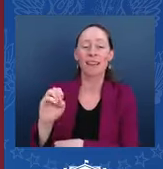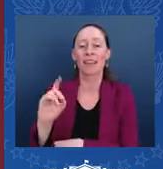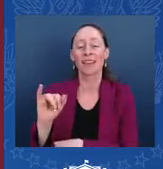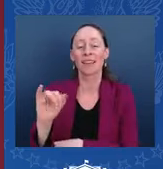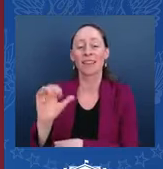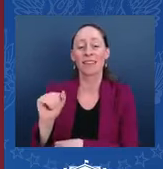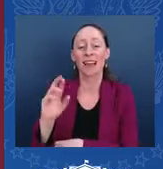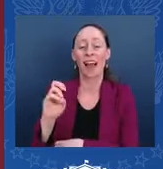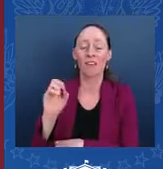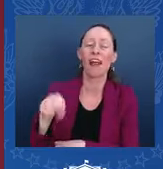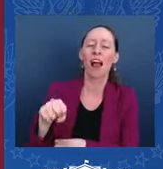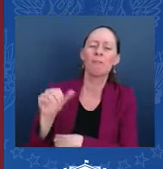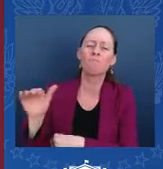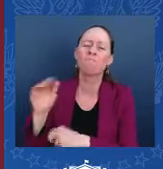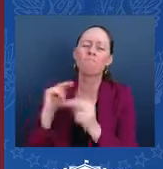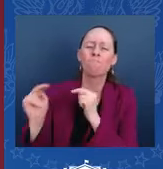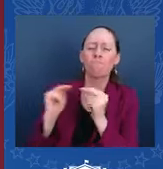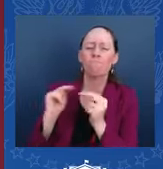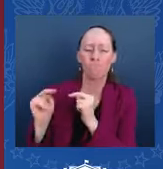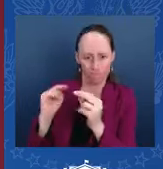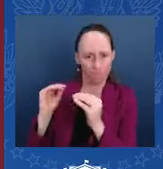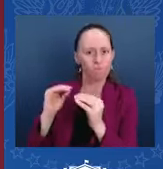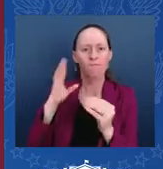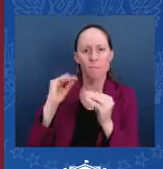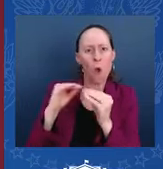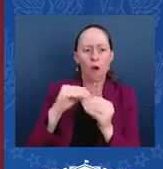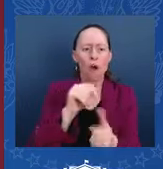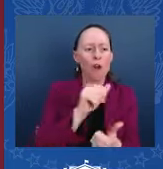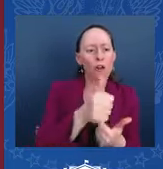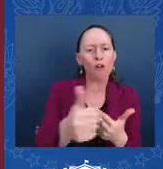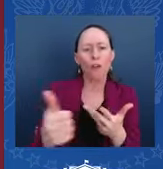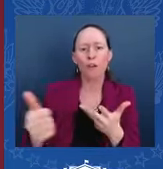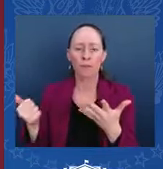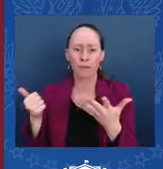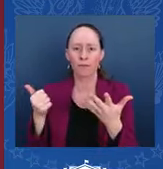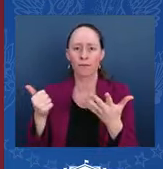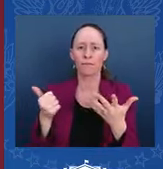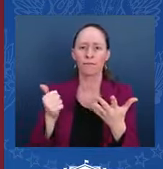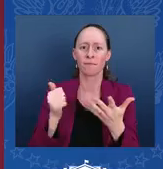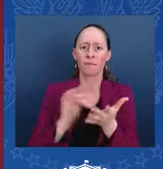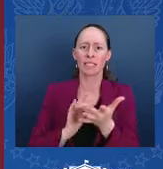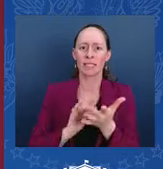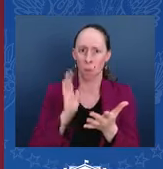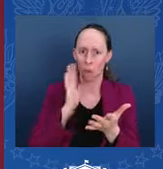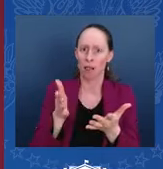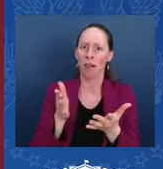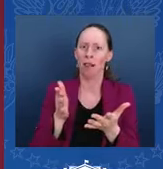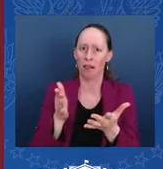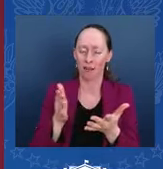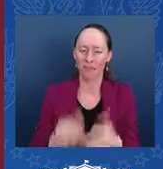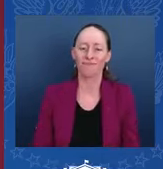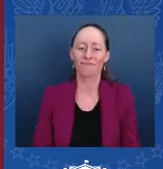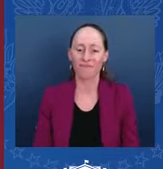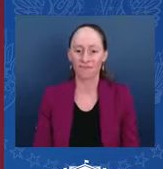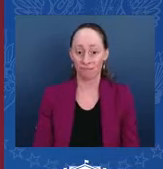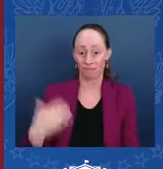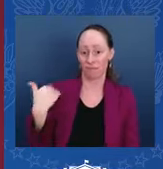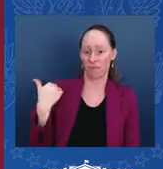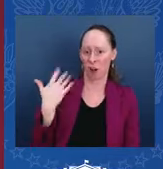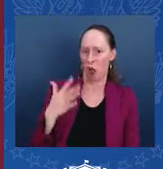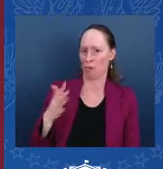drugs. Earlier this year, I announced that Medicare reached an agreement with drug manufacturers on 10 new drugs that